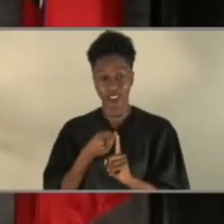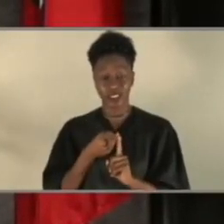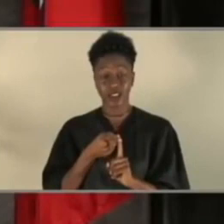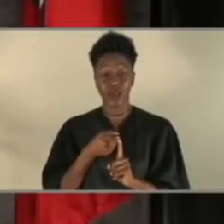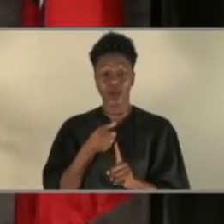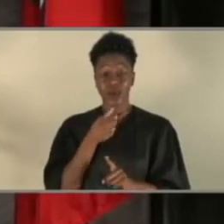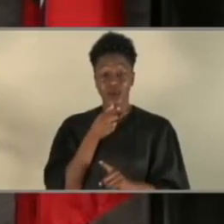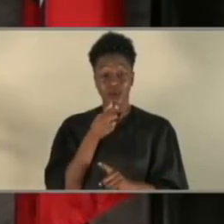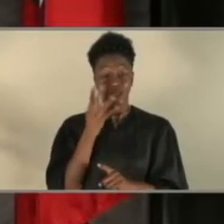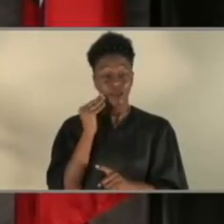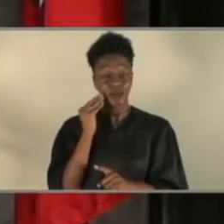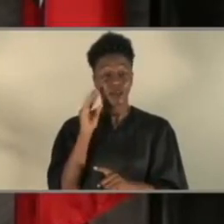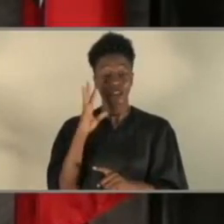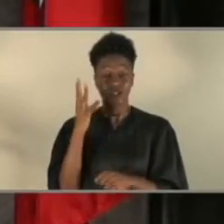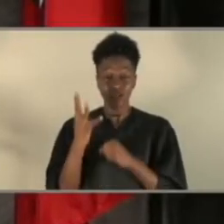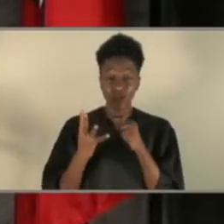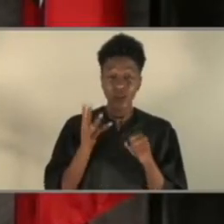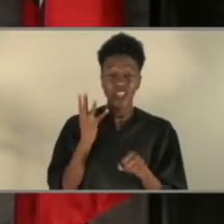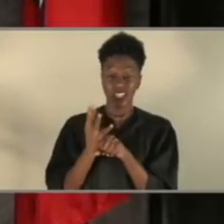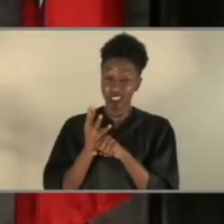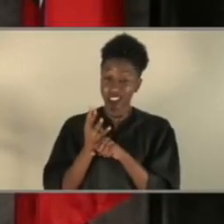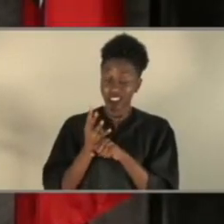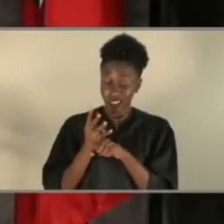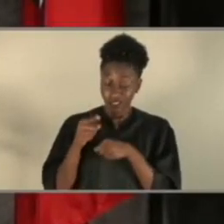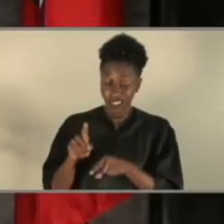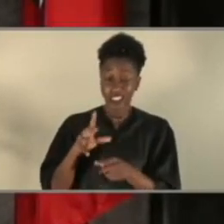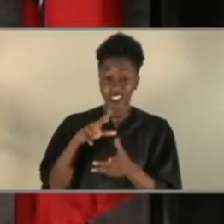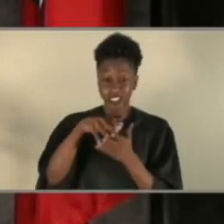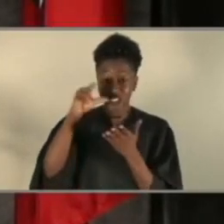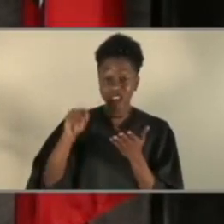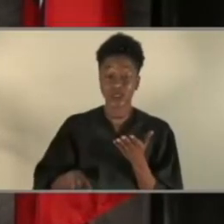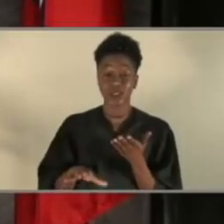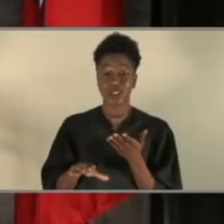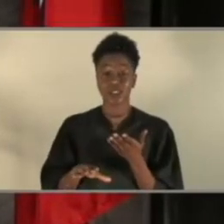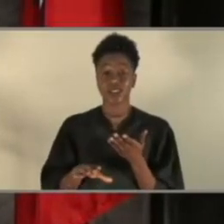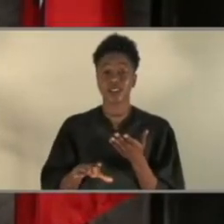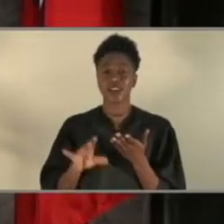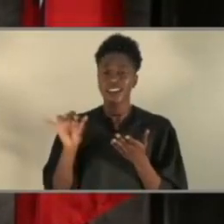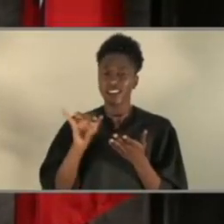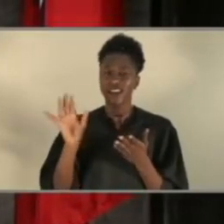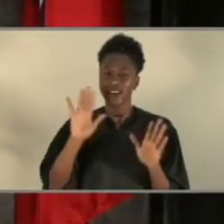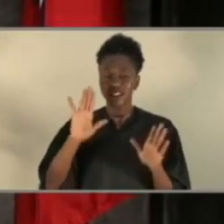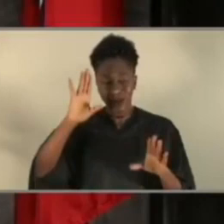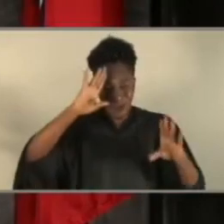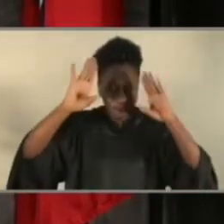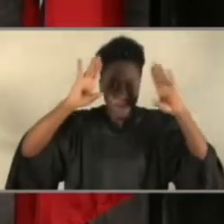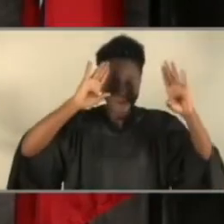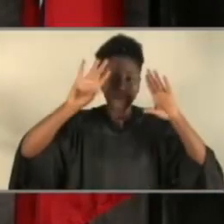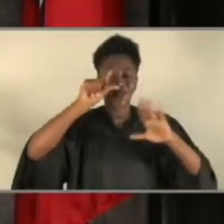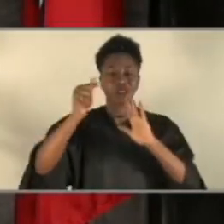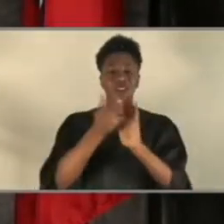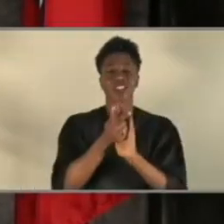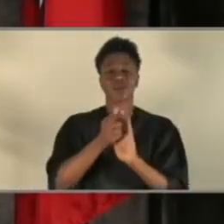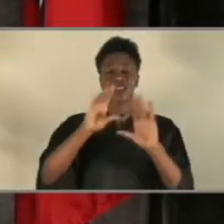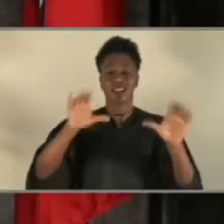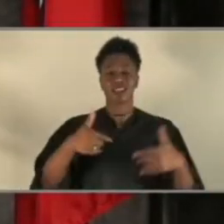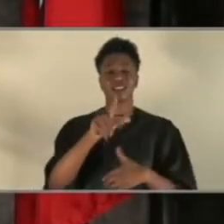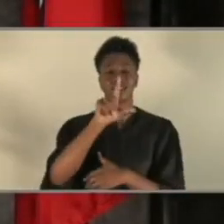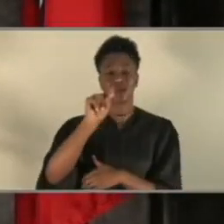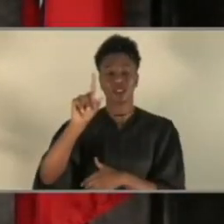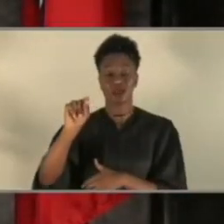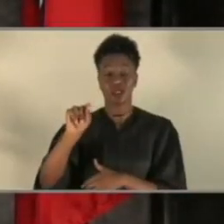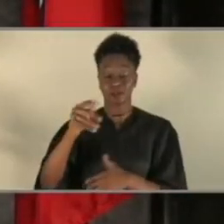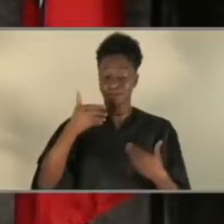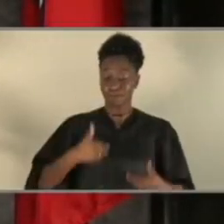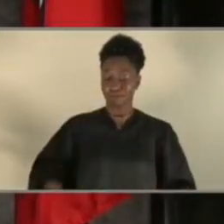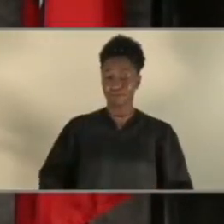matriculation. And last but not least, greetings and congratulations, graduating class of 2020. My